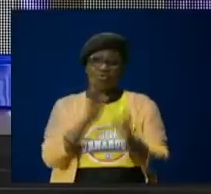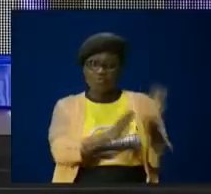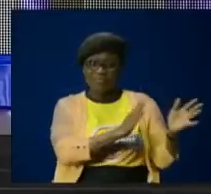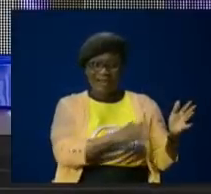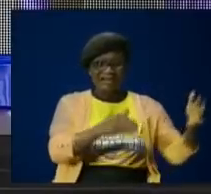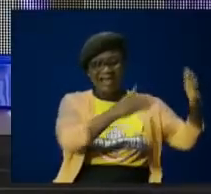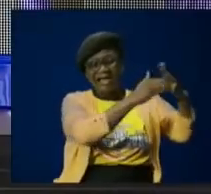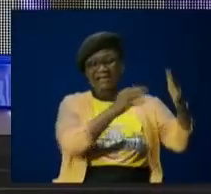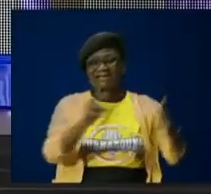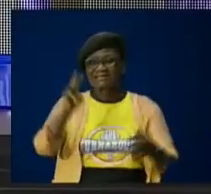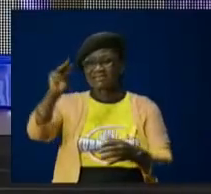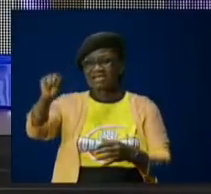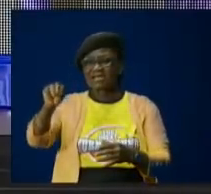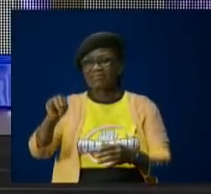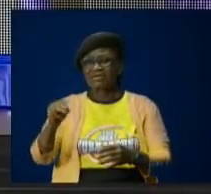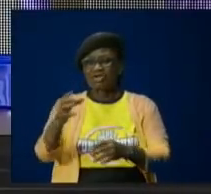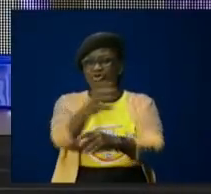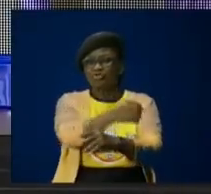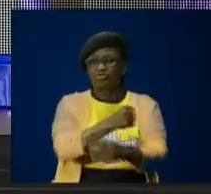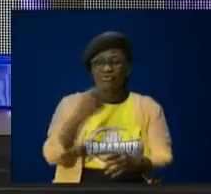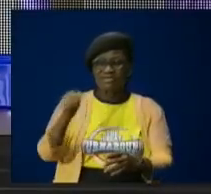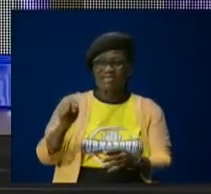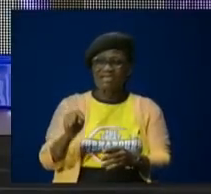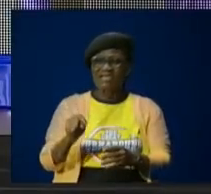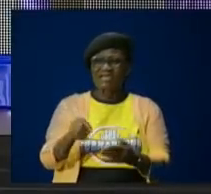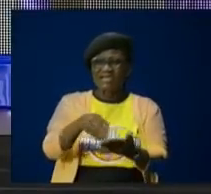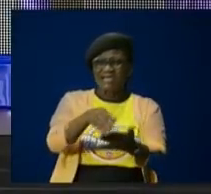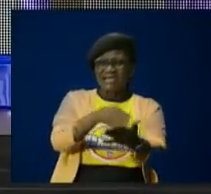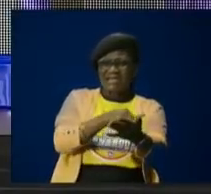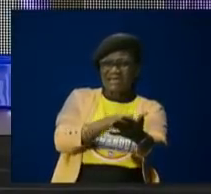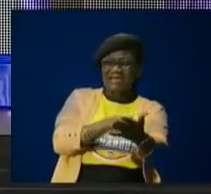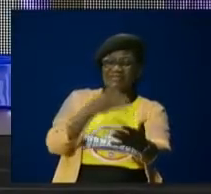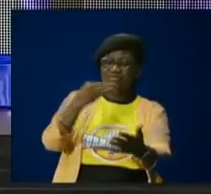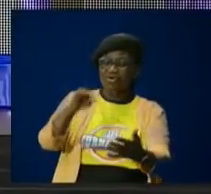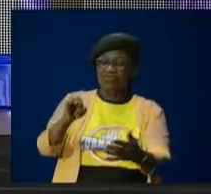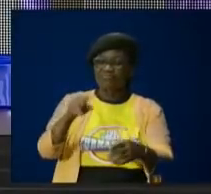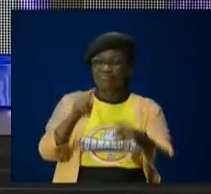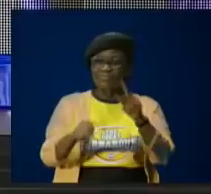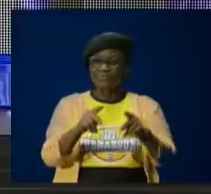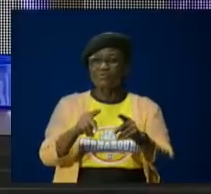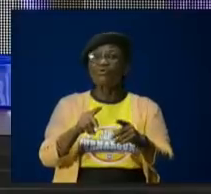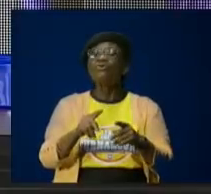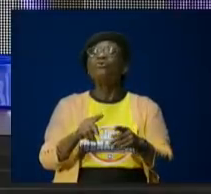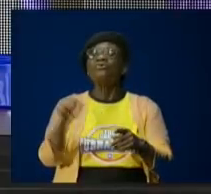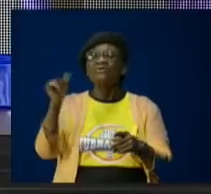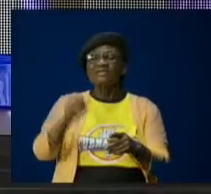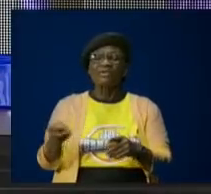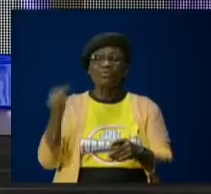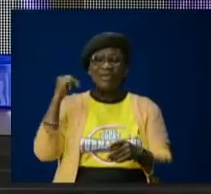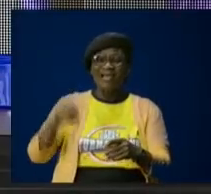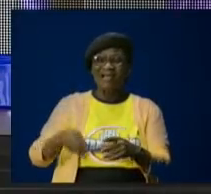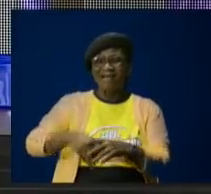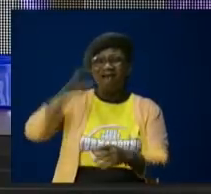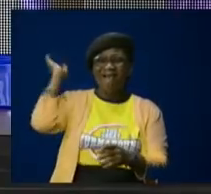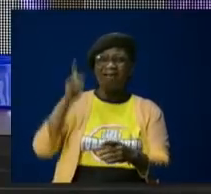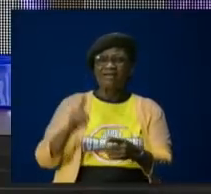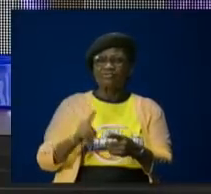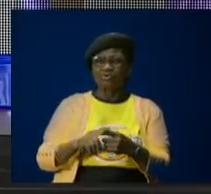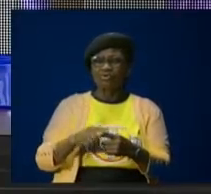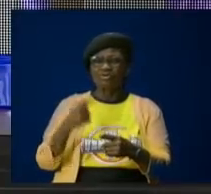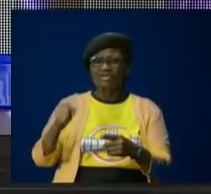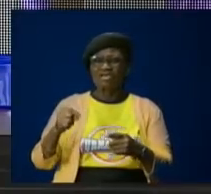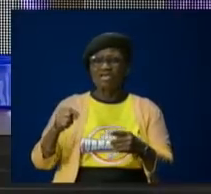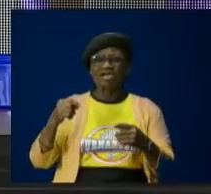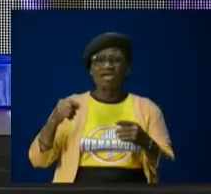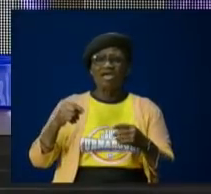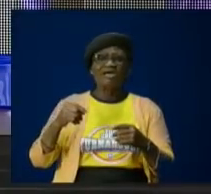him, took the list of the people they were sacking to the chairman of the company. Sir, because